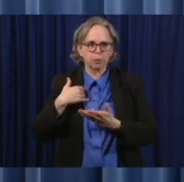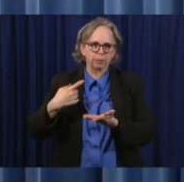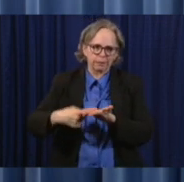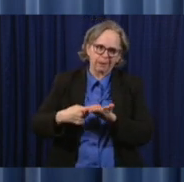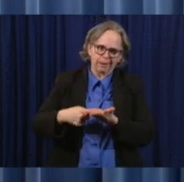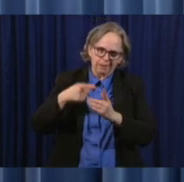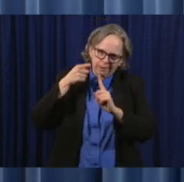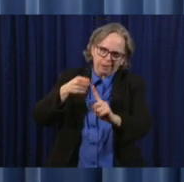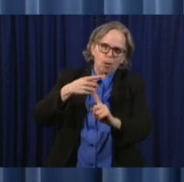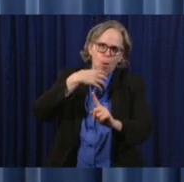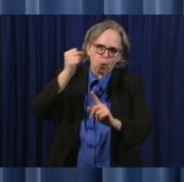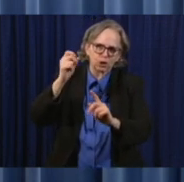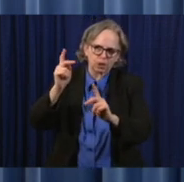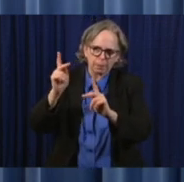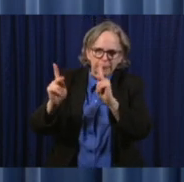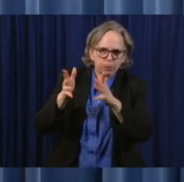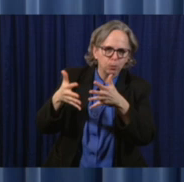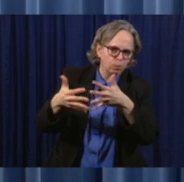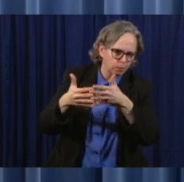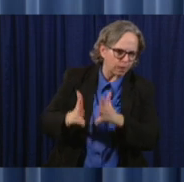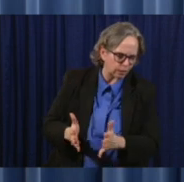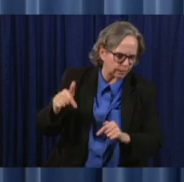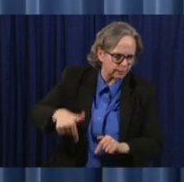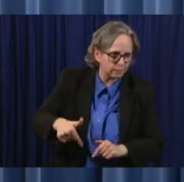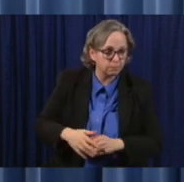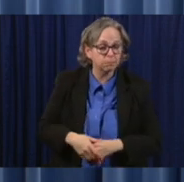We will have joining us in a moment